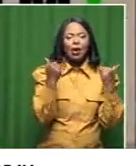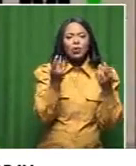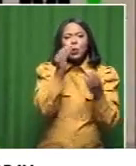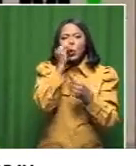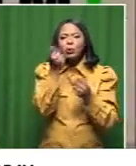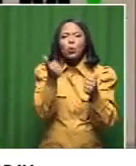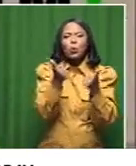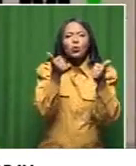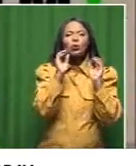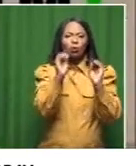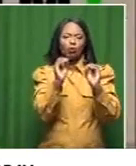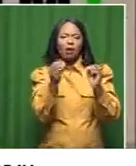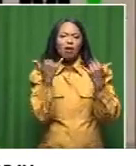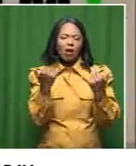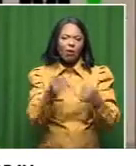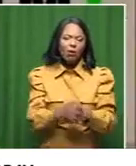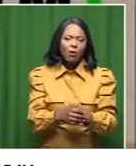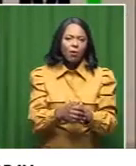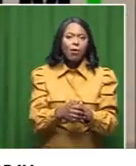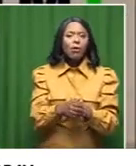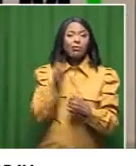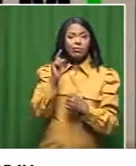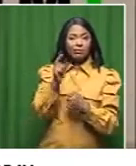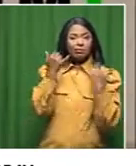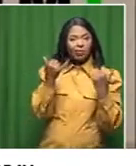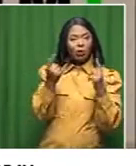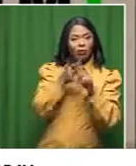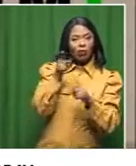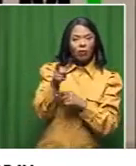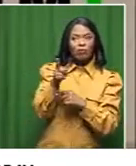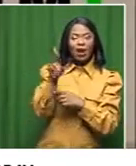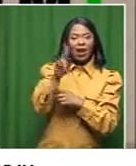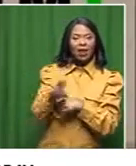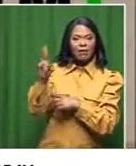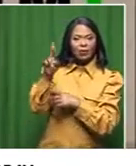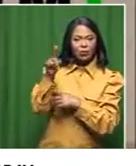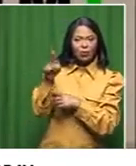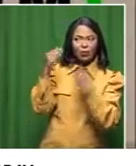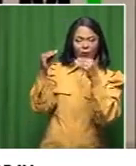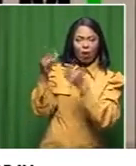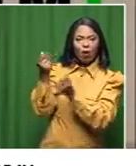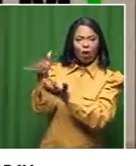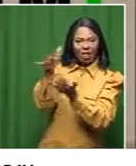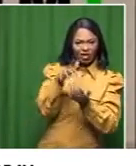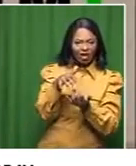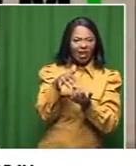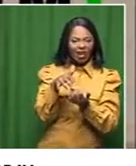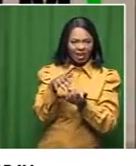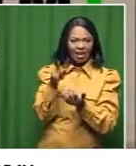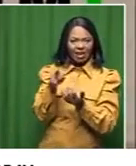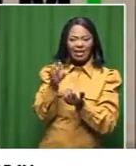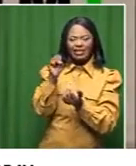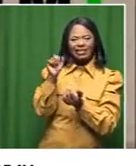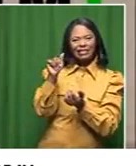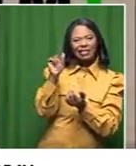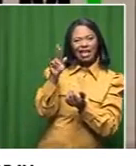news of the overruns from the revenue collection, which is happening right now. And